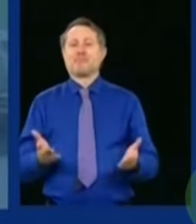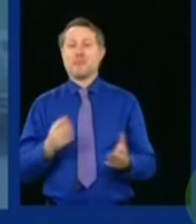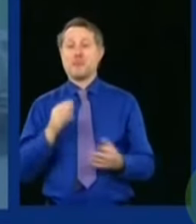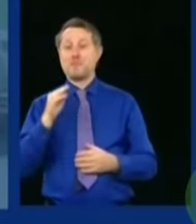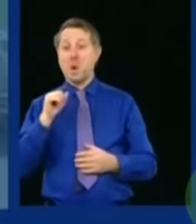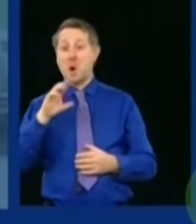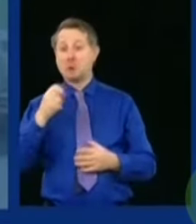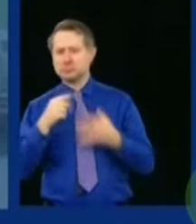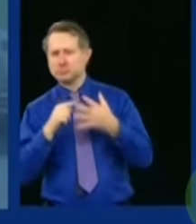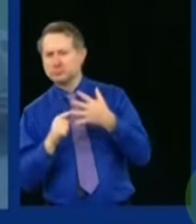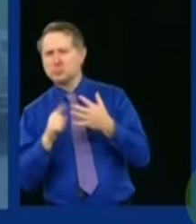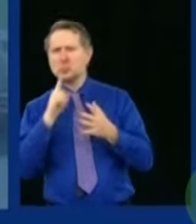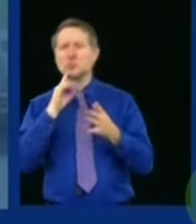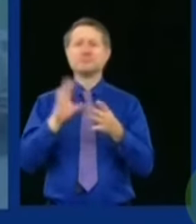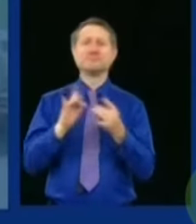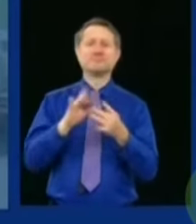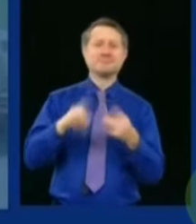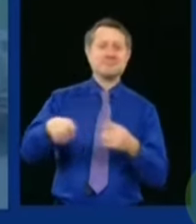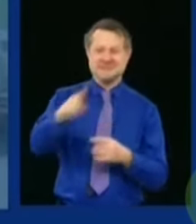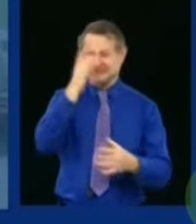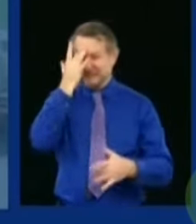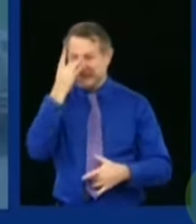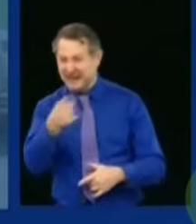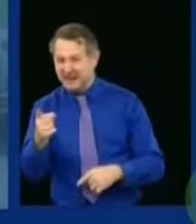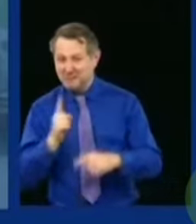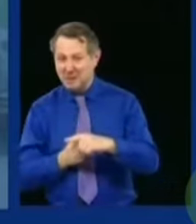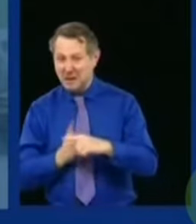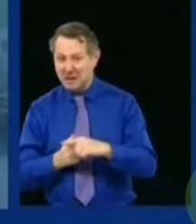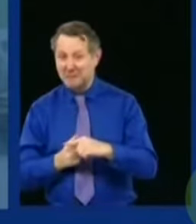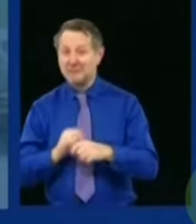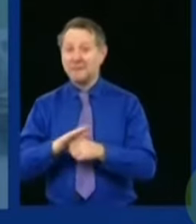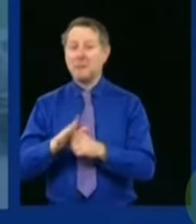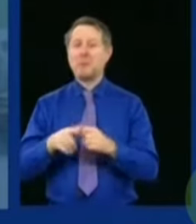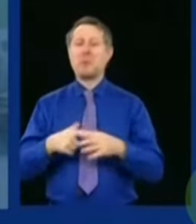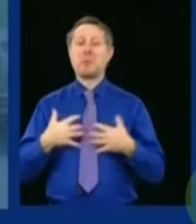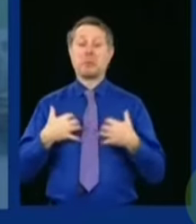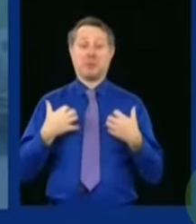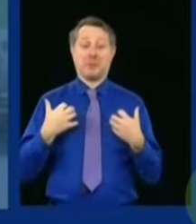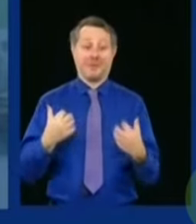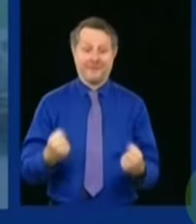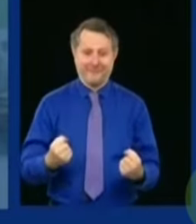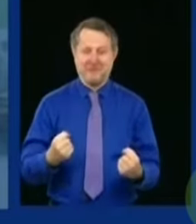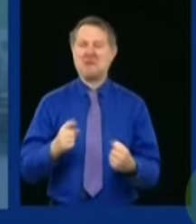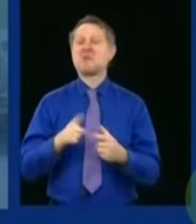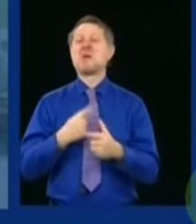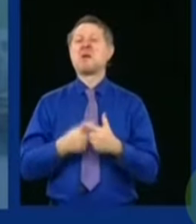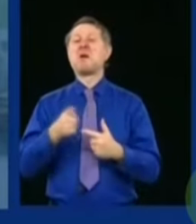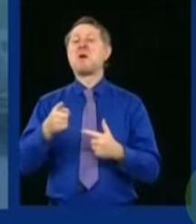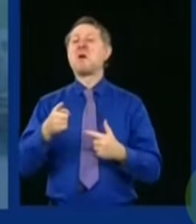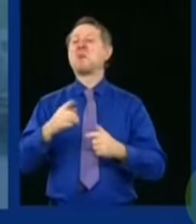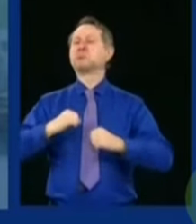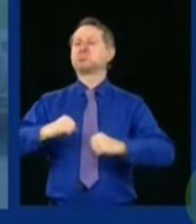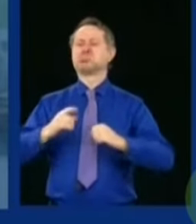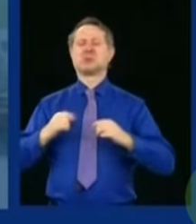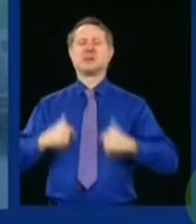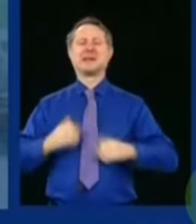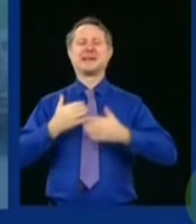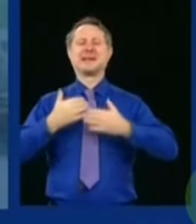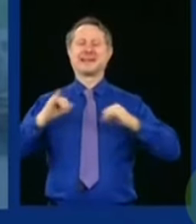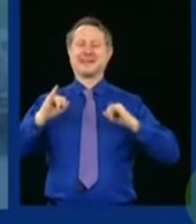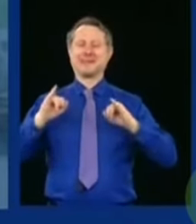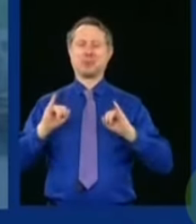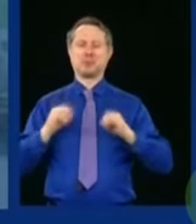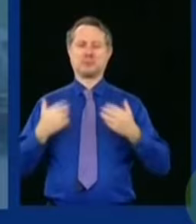disease and recovered, you then had antibodies, and you were immune. My brother had the virus, recovered, so he had